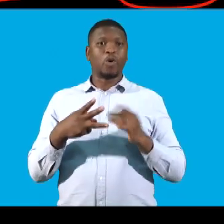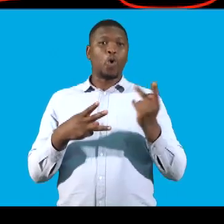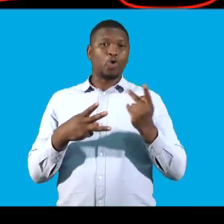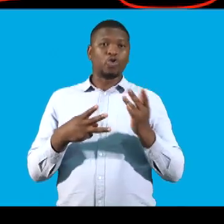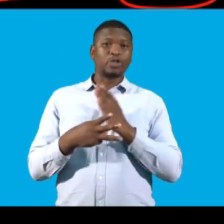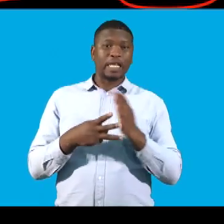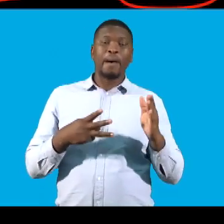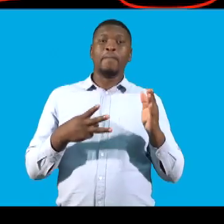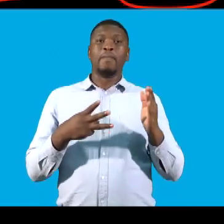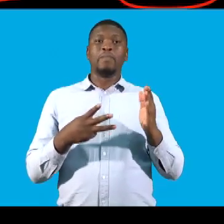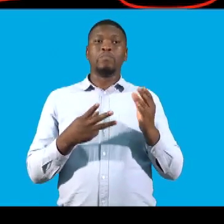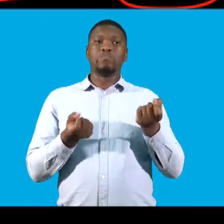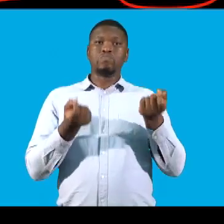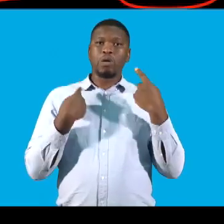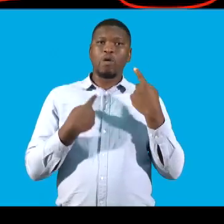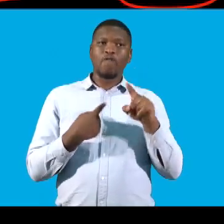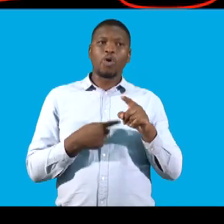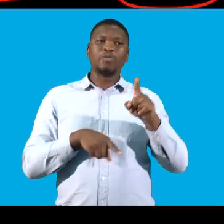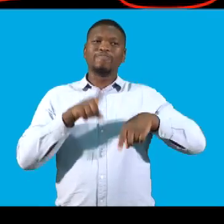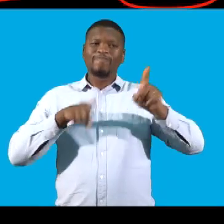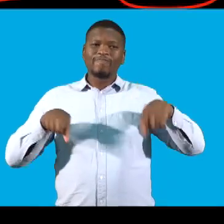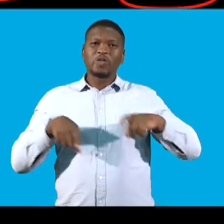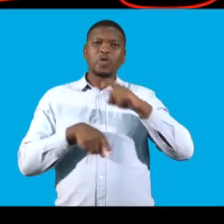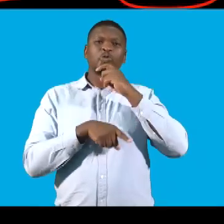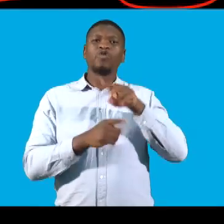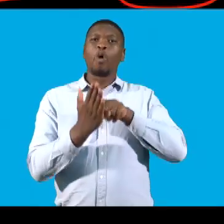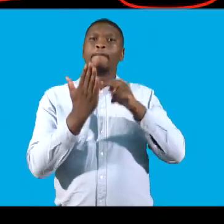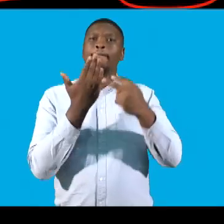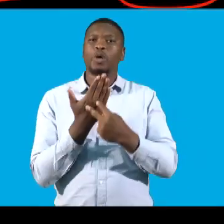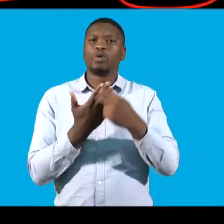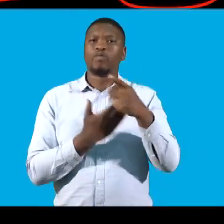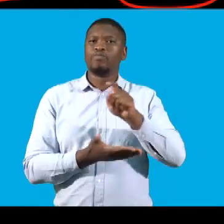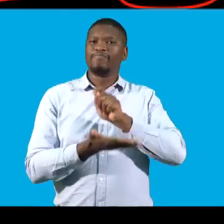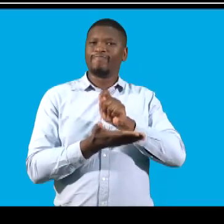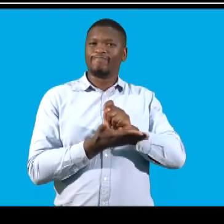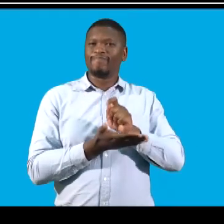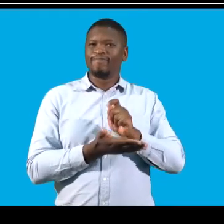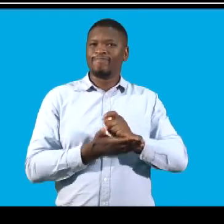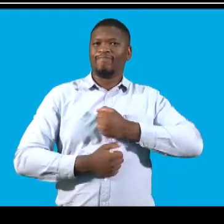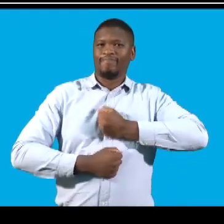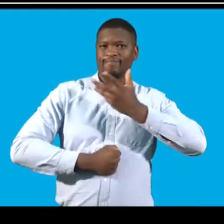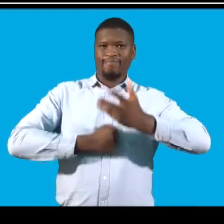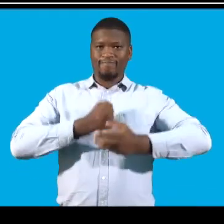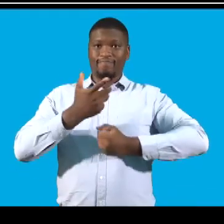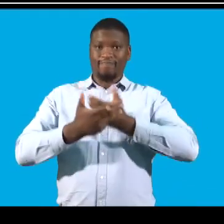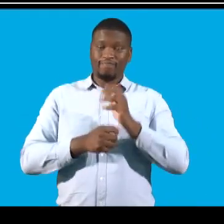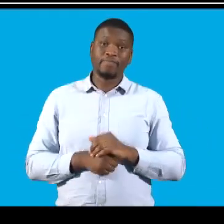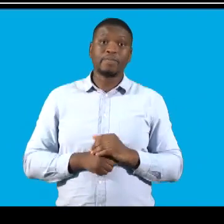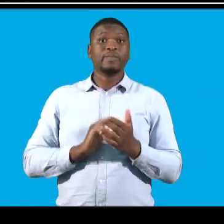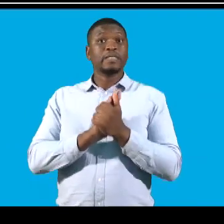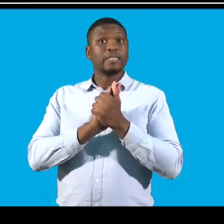And the learners have a limited understanding of the metaphorical style used when writing poetry. These are some of